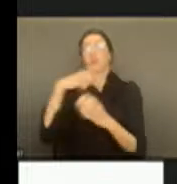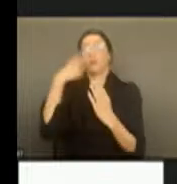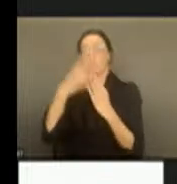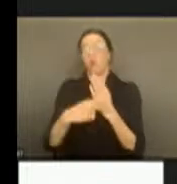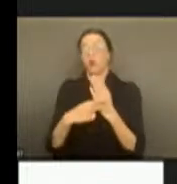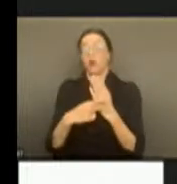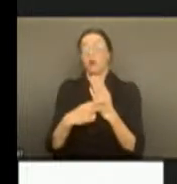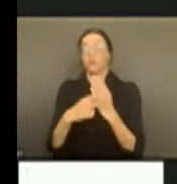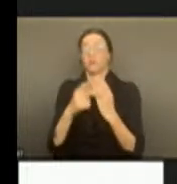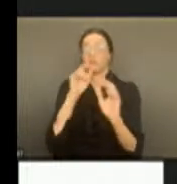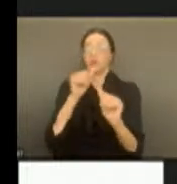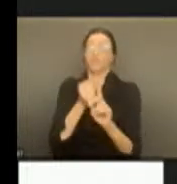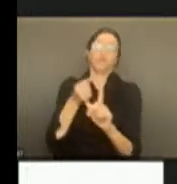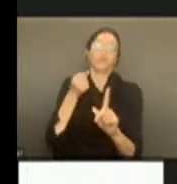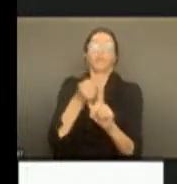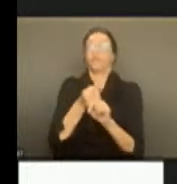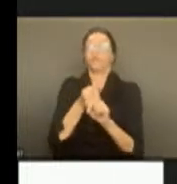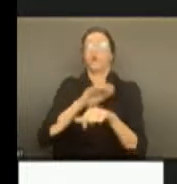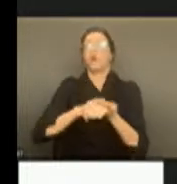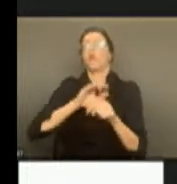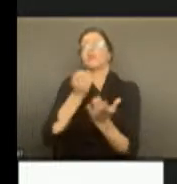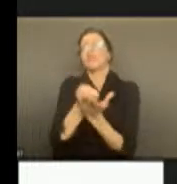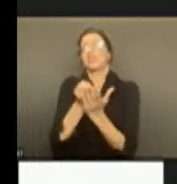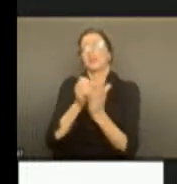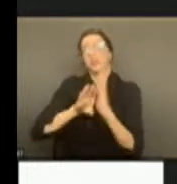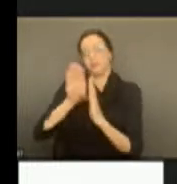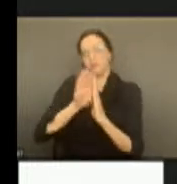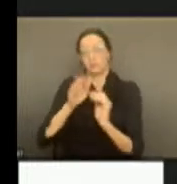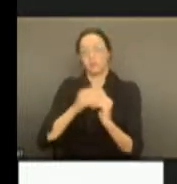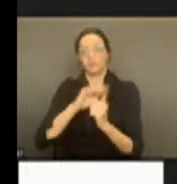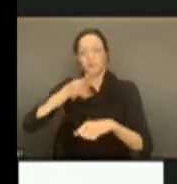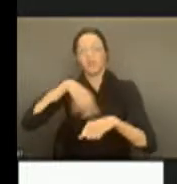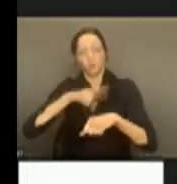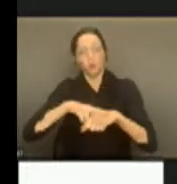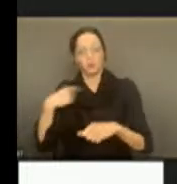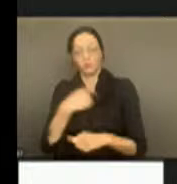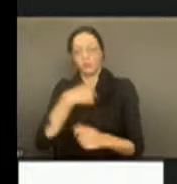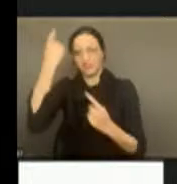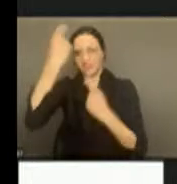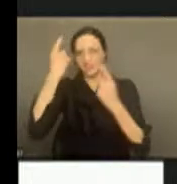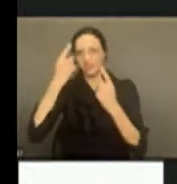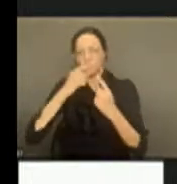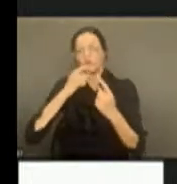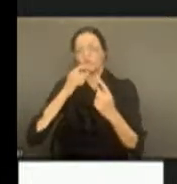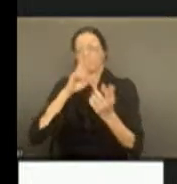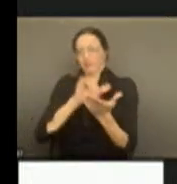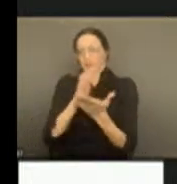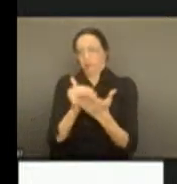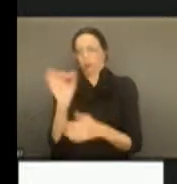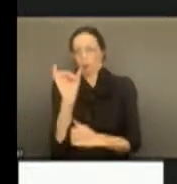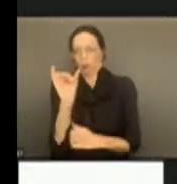that's of course taken into consideration. Thank you for your question and comments.